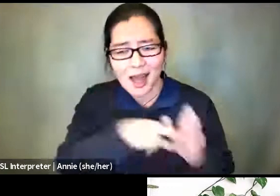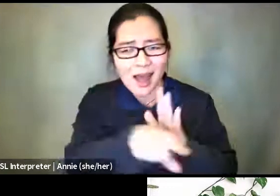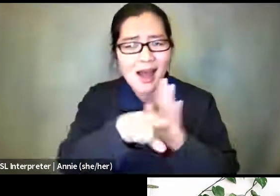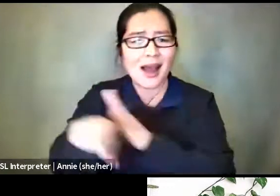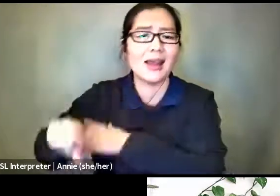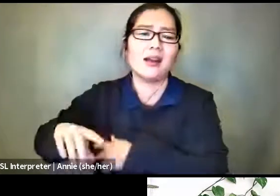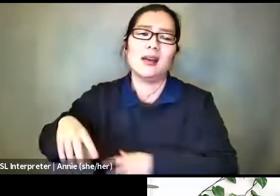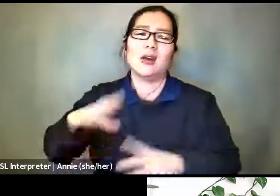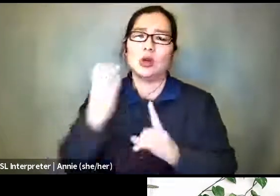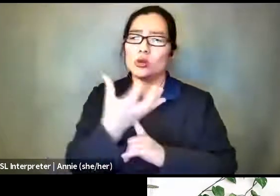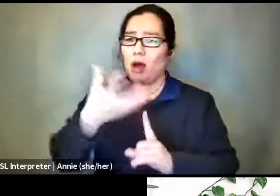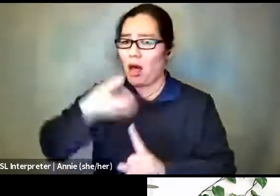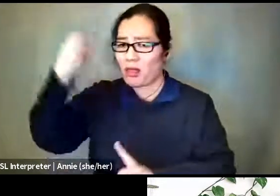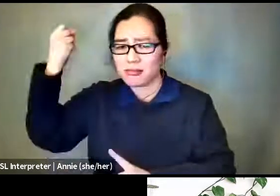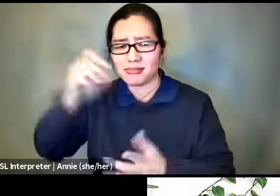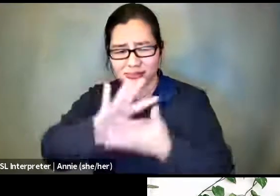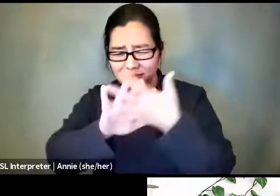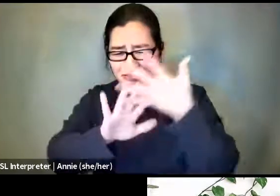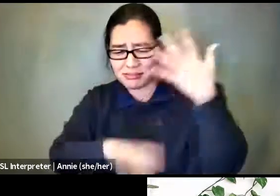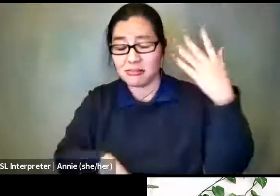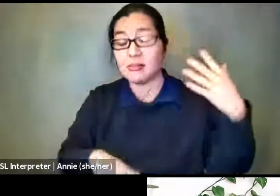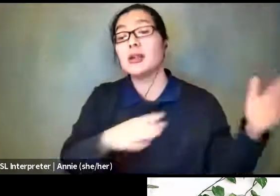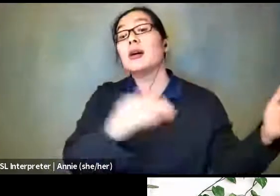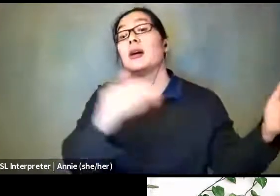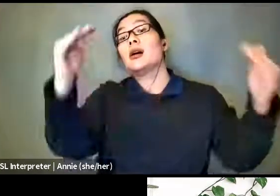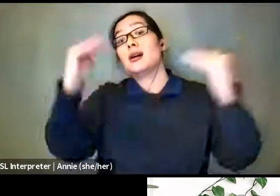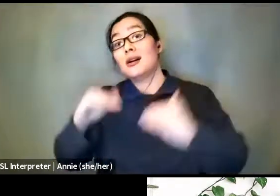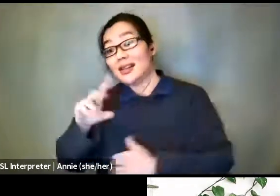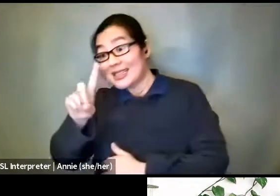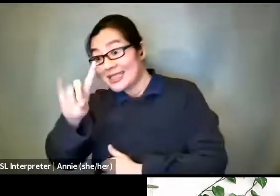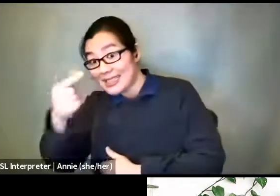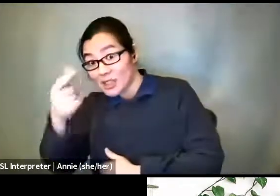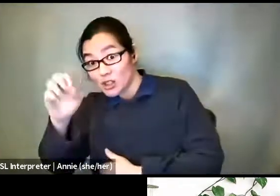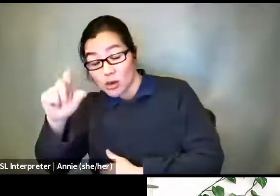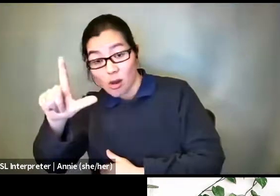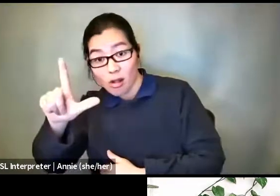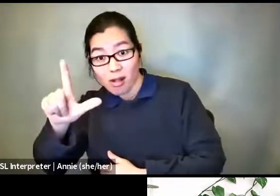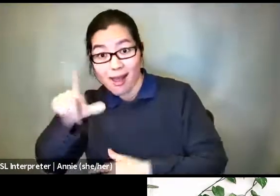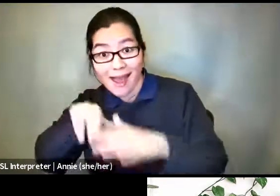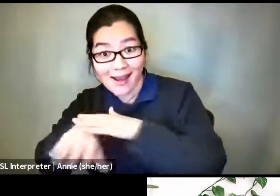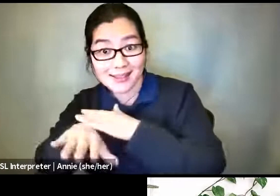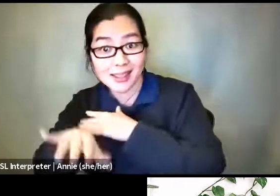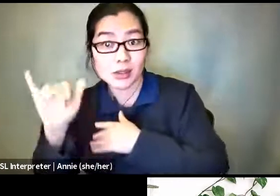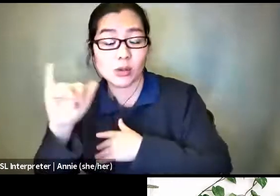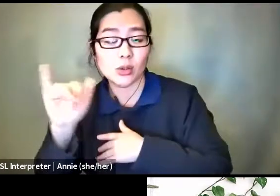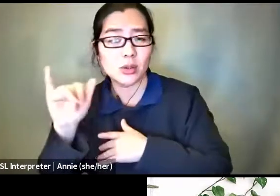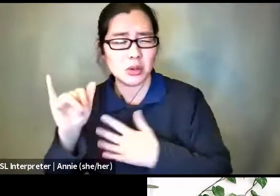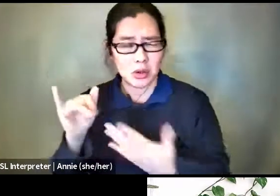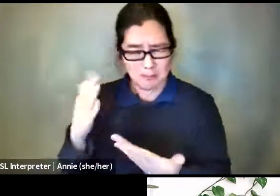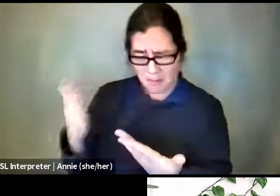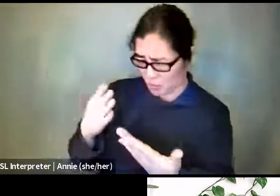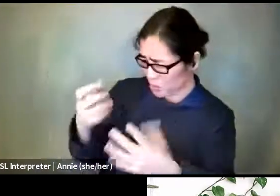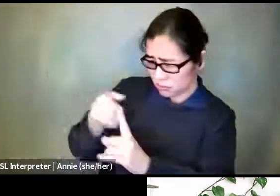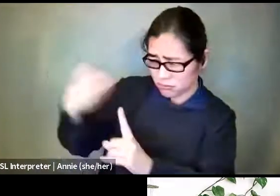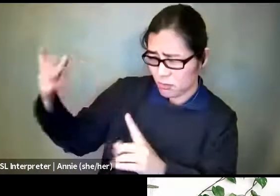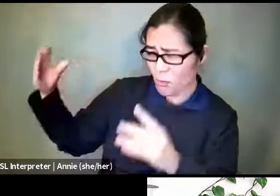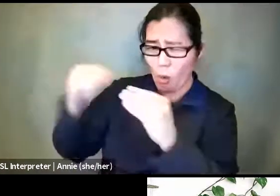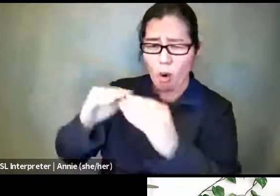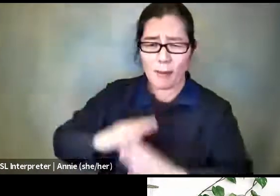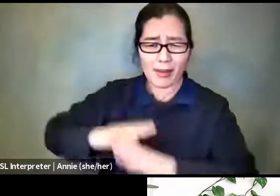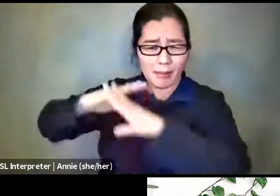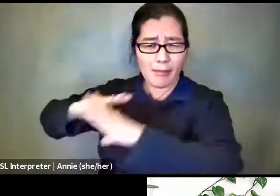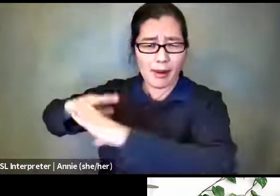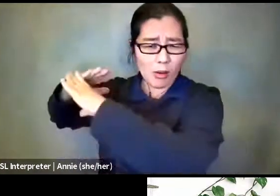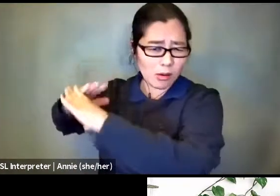there's digital access, and maybe you could talk actually about a few more barriers there as well. But I think